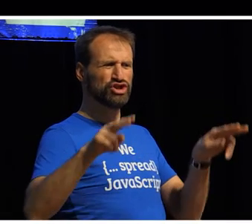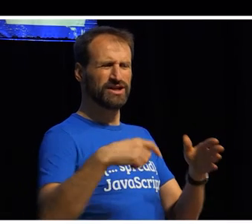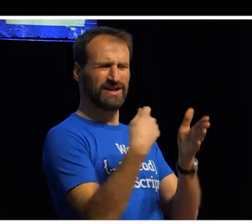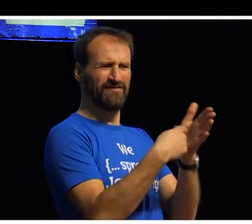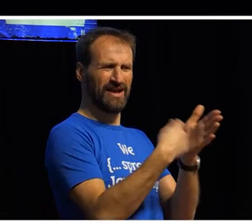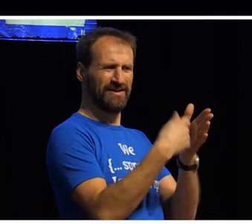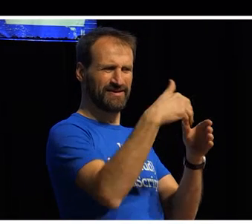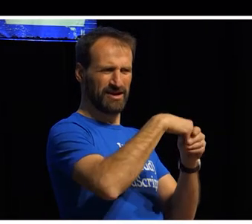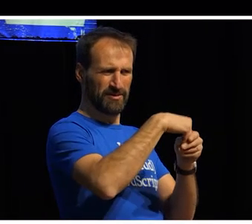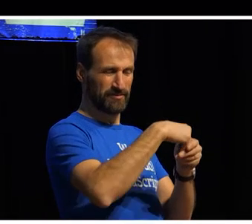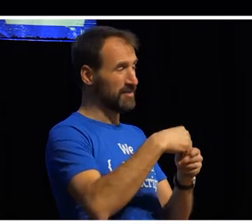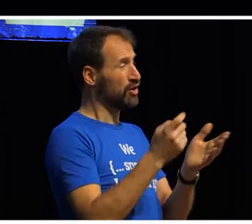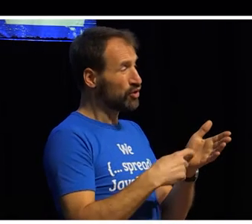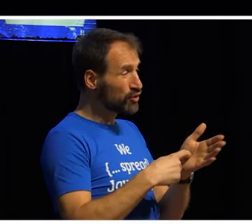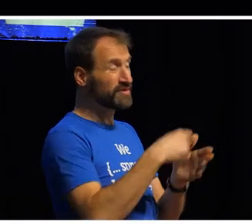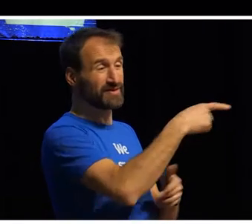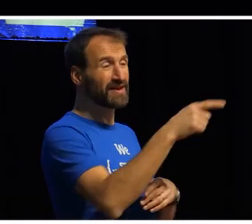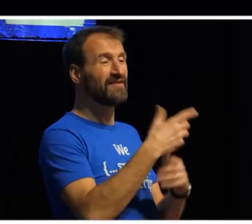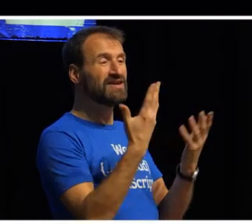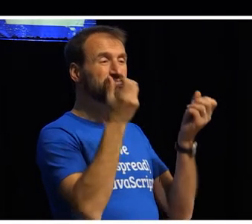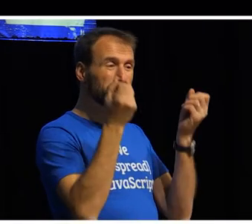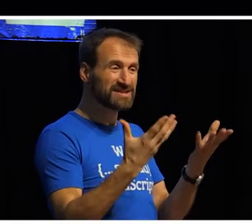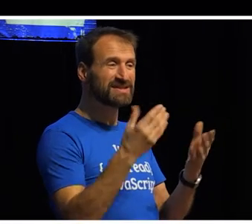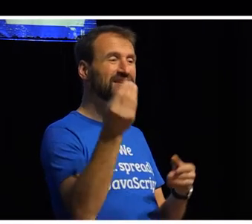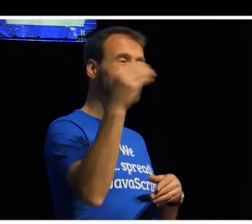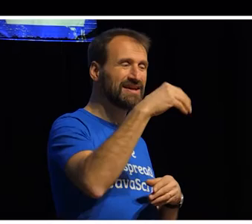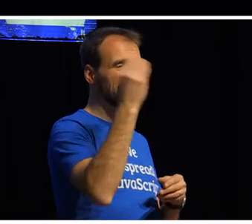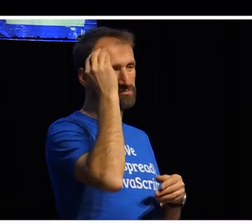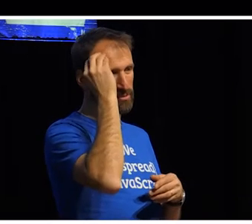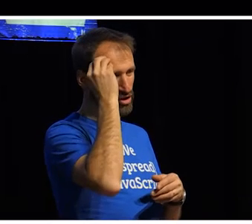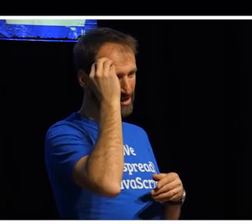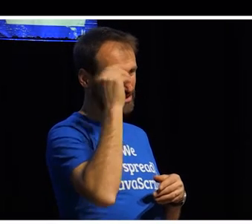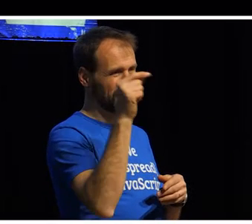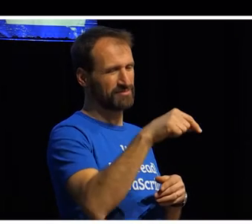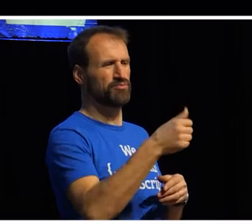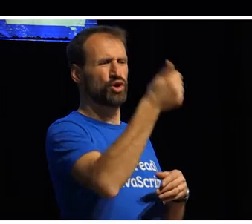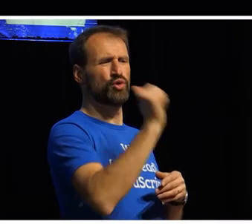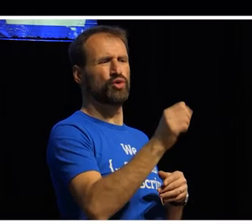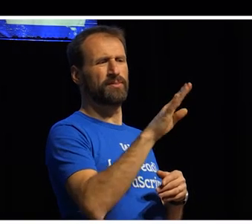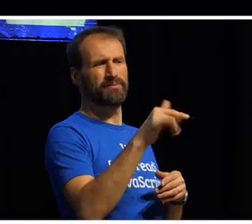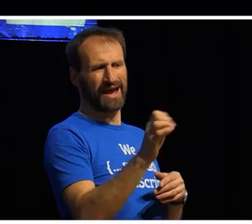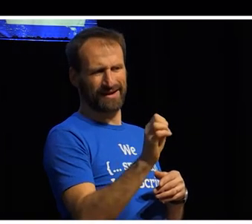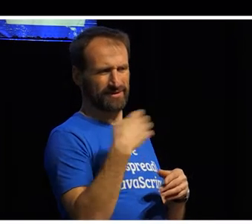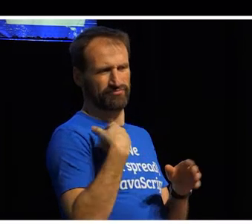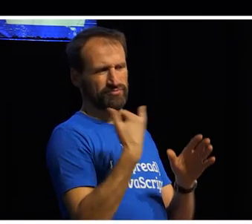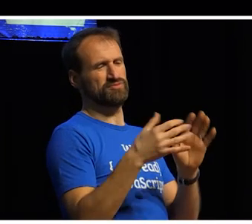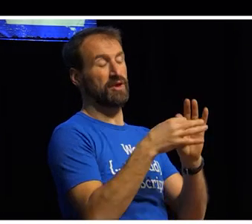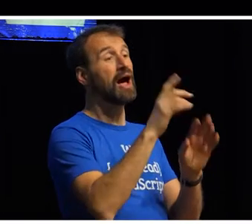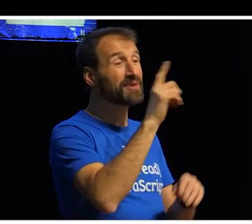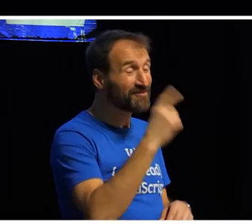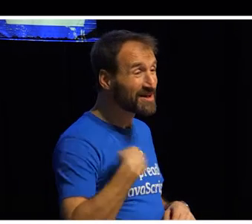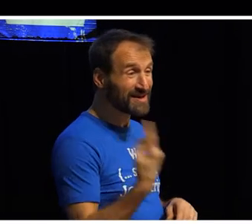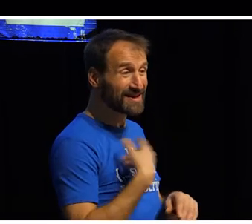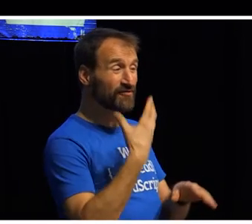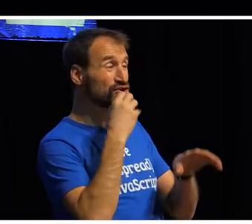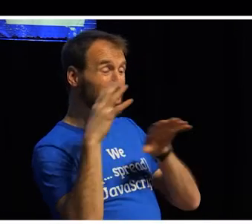different items because this is just what happens to be in memory and those 100 bytes that I just allocated so as an attacker if I can